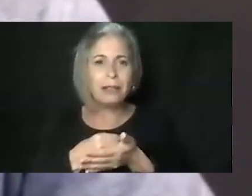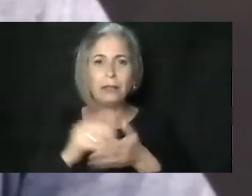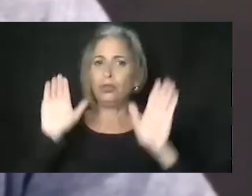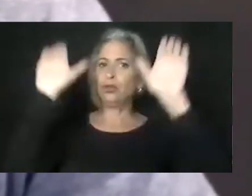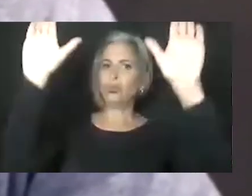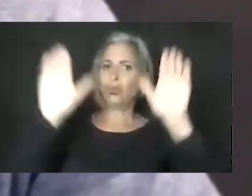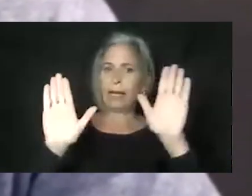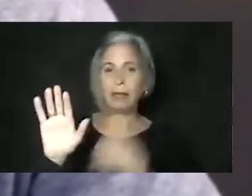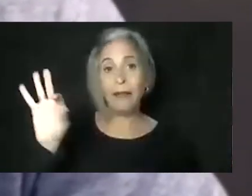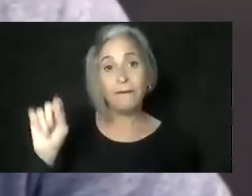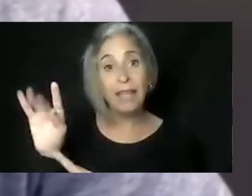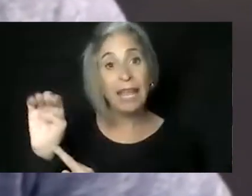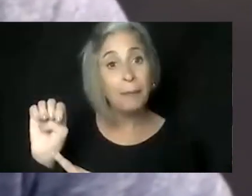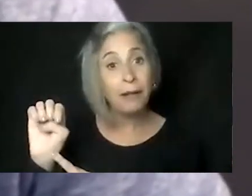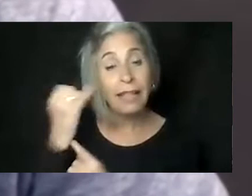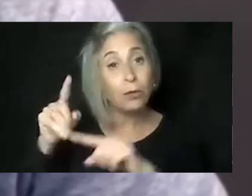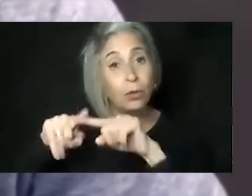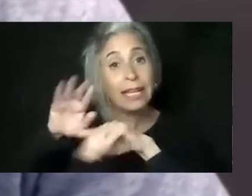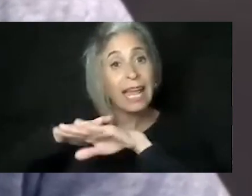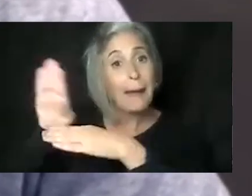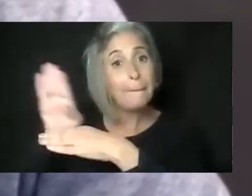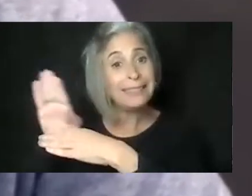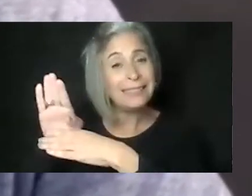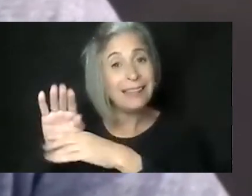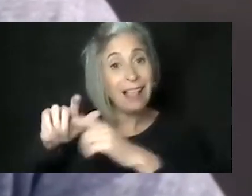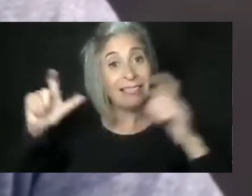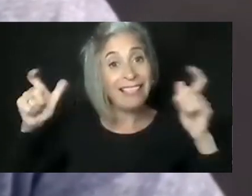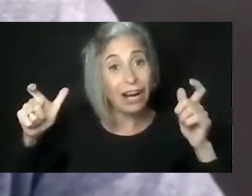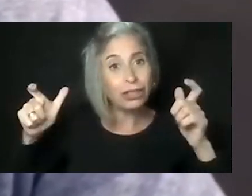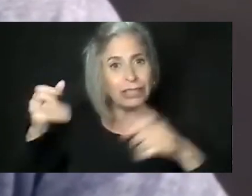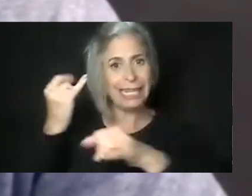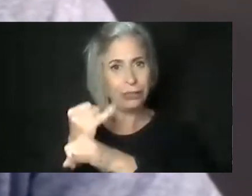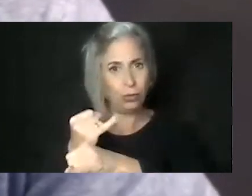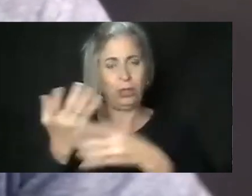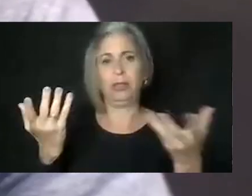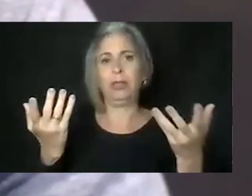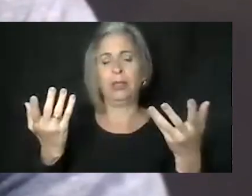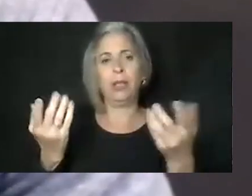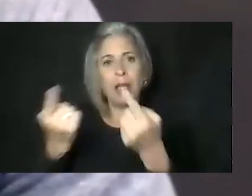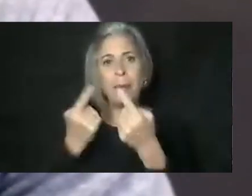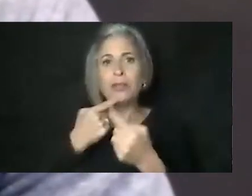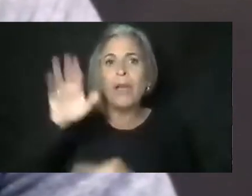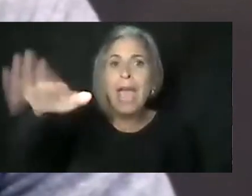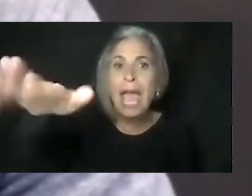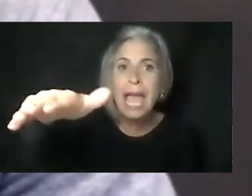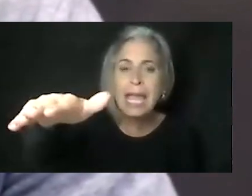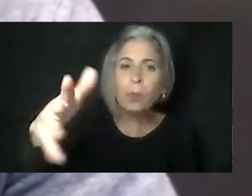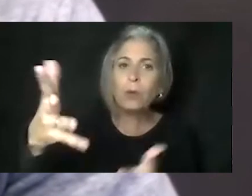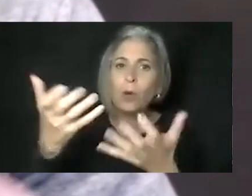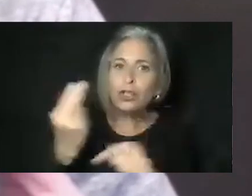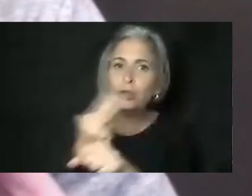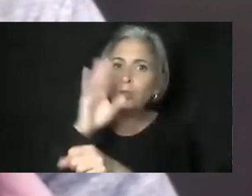For Fable, if we're relying on businesses, even large institutions, coming to Fable directly and saying, hey, we want to leverage your